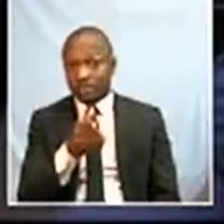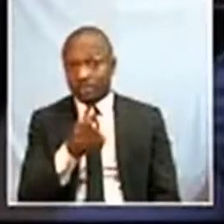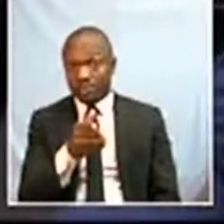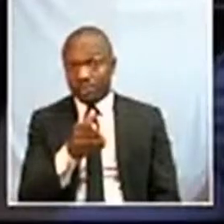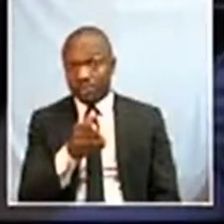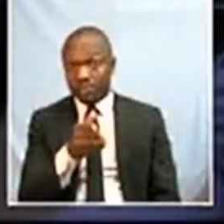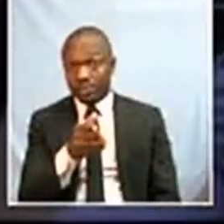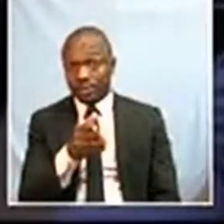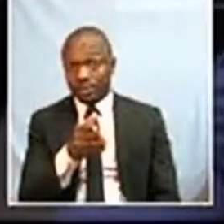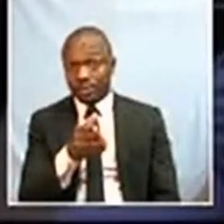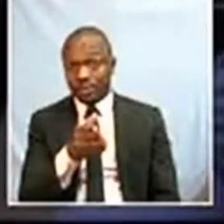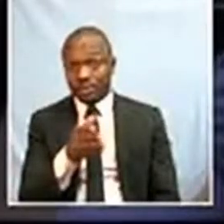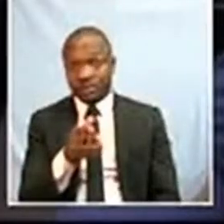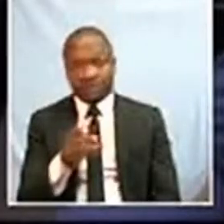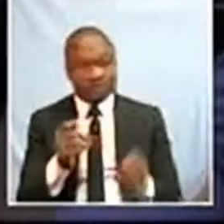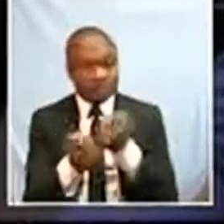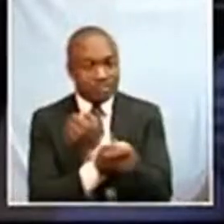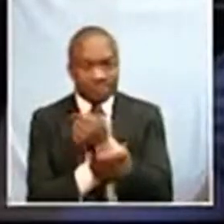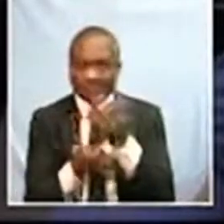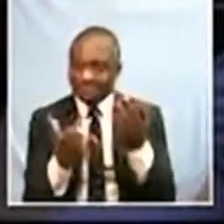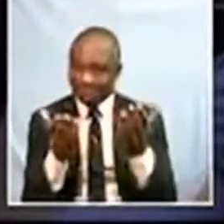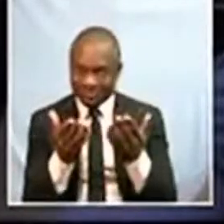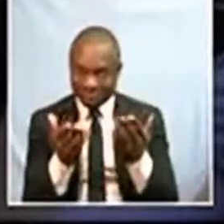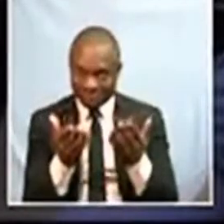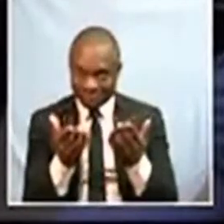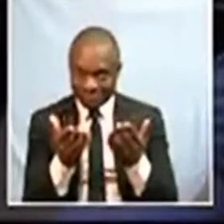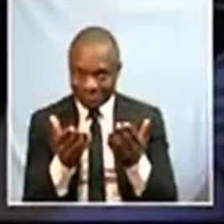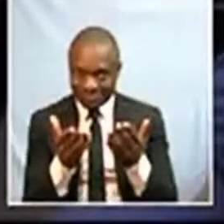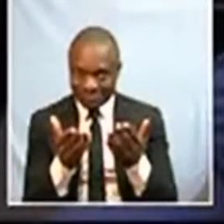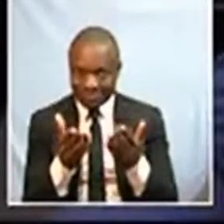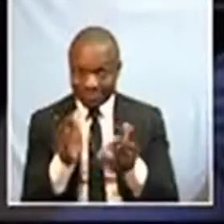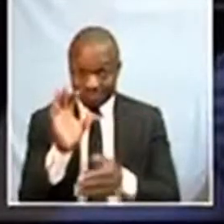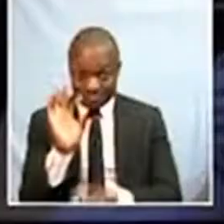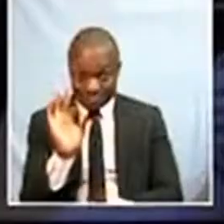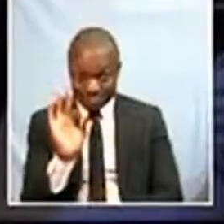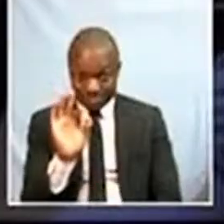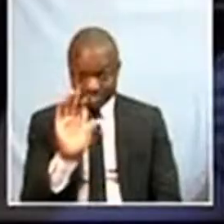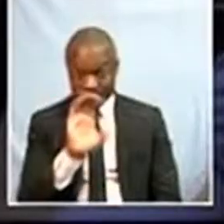was no variation. The